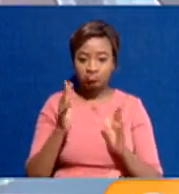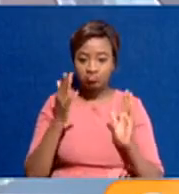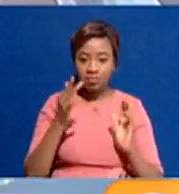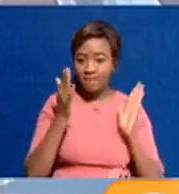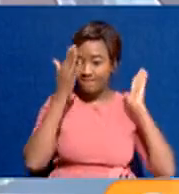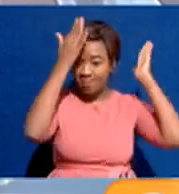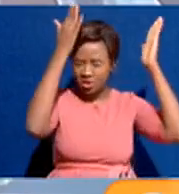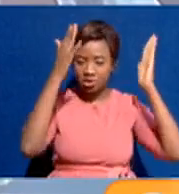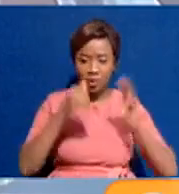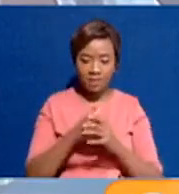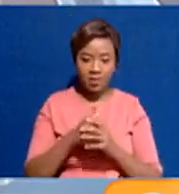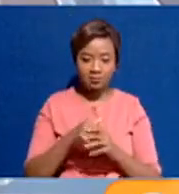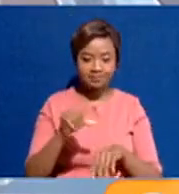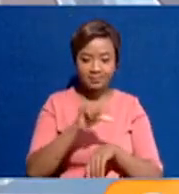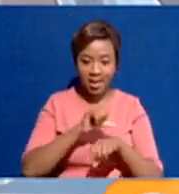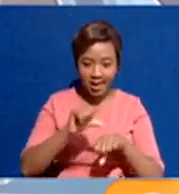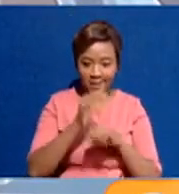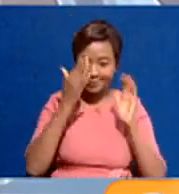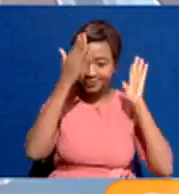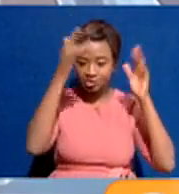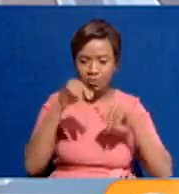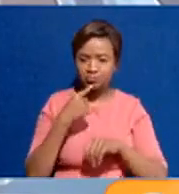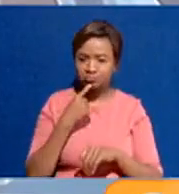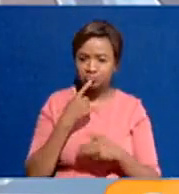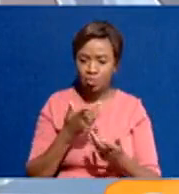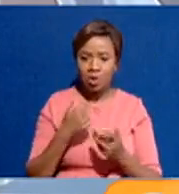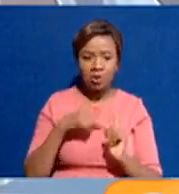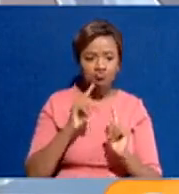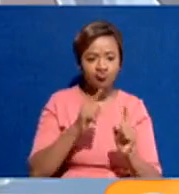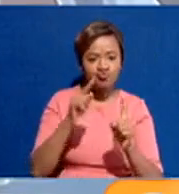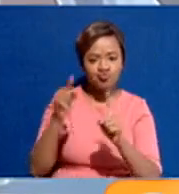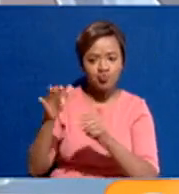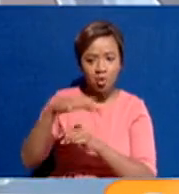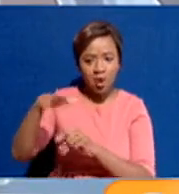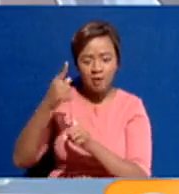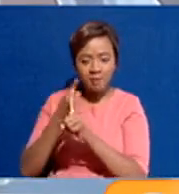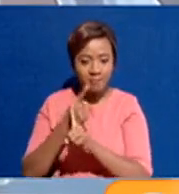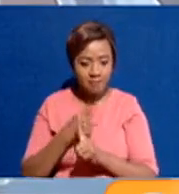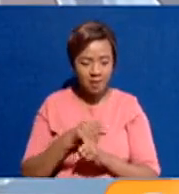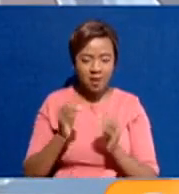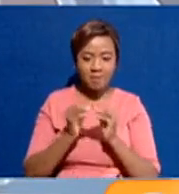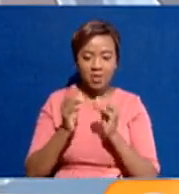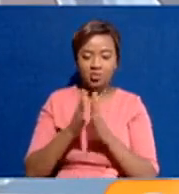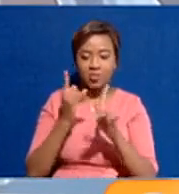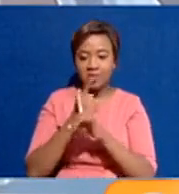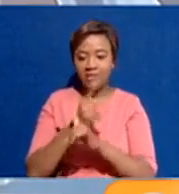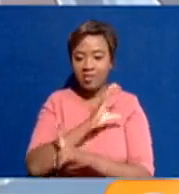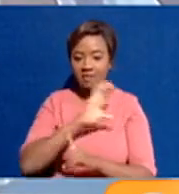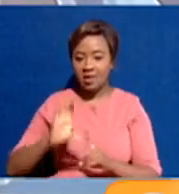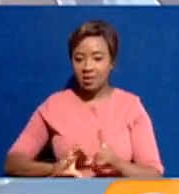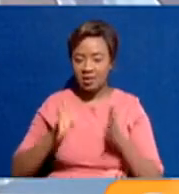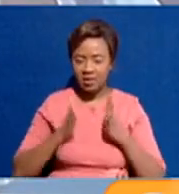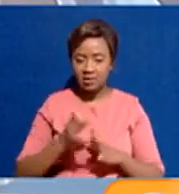faithful in following the way of the cross around the city before joining Thika Faithful, where he called for political tolerance in the